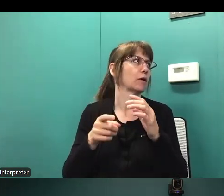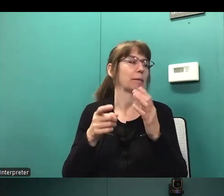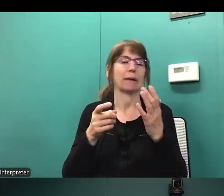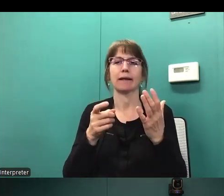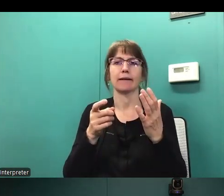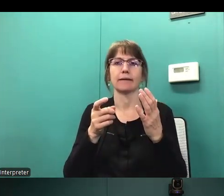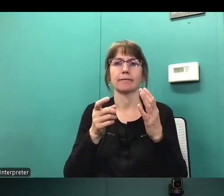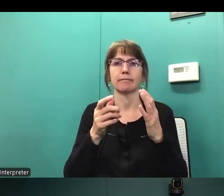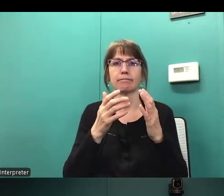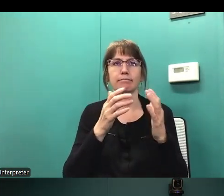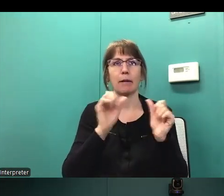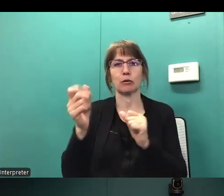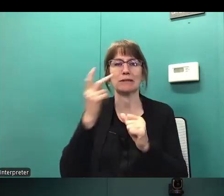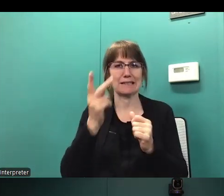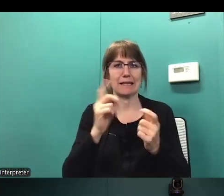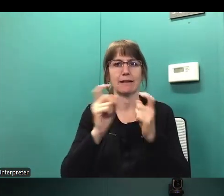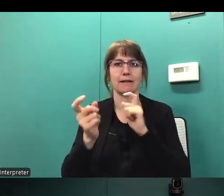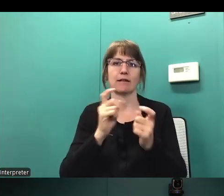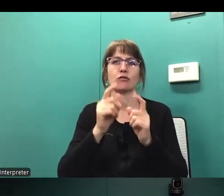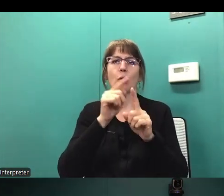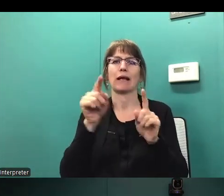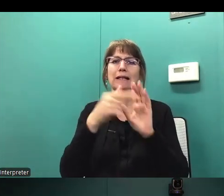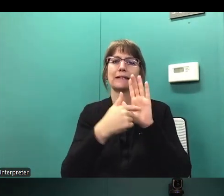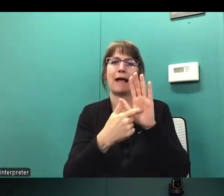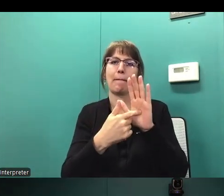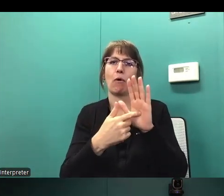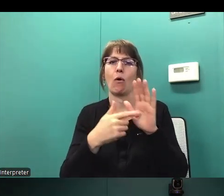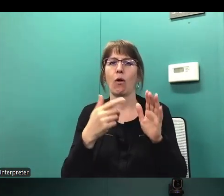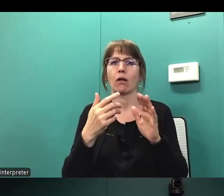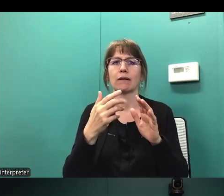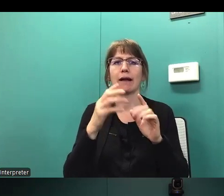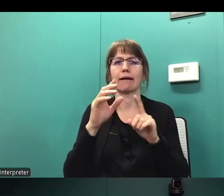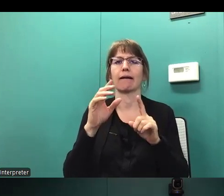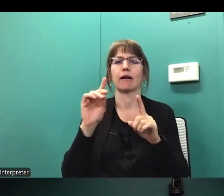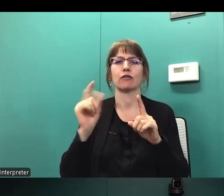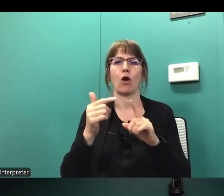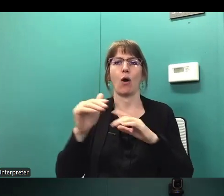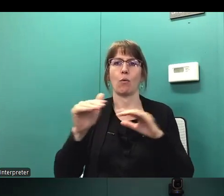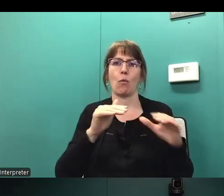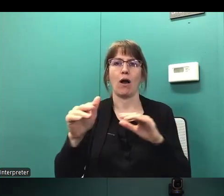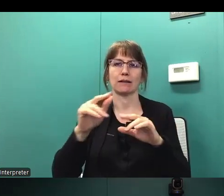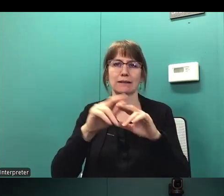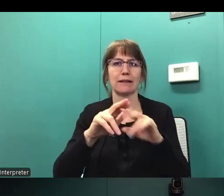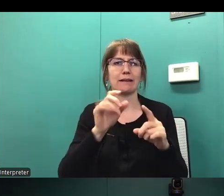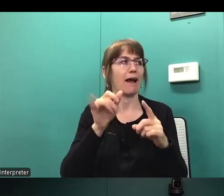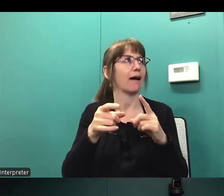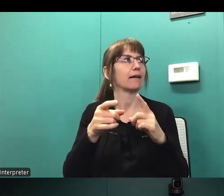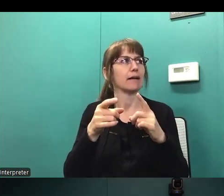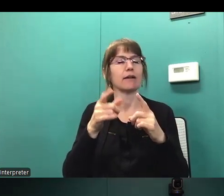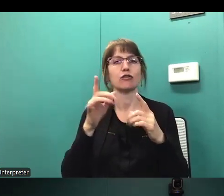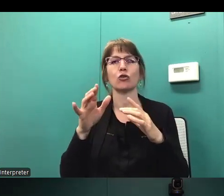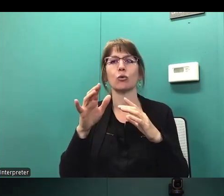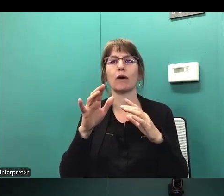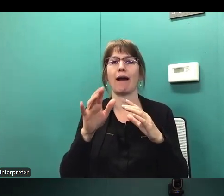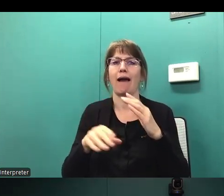Just example, free morphemes, dog, walk, sit, but then when you add endings like ed, ing, like walked